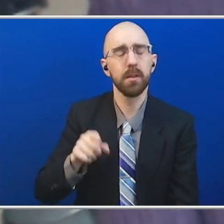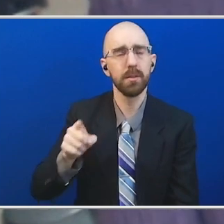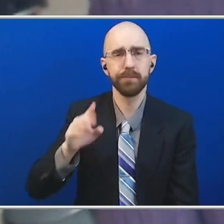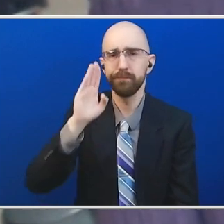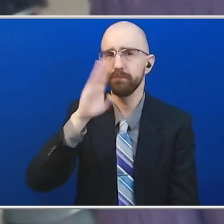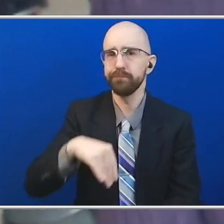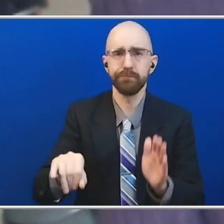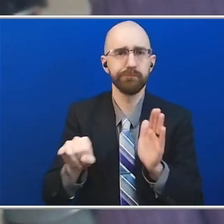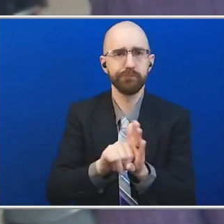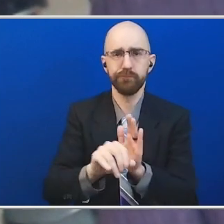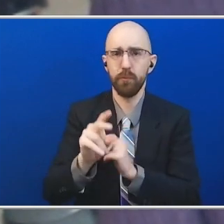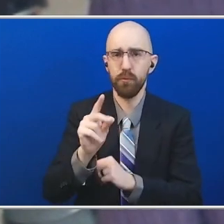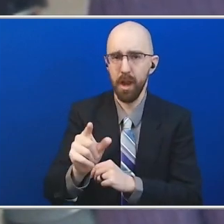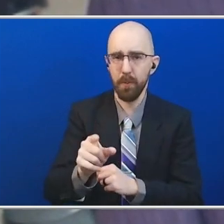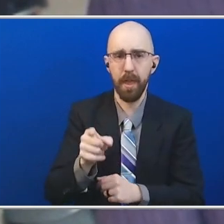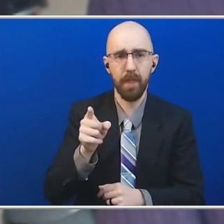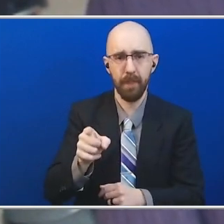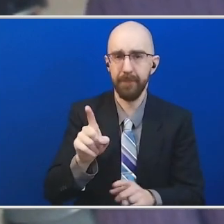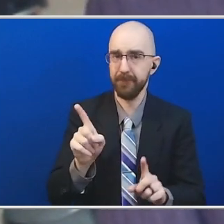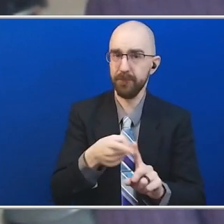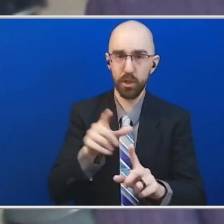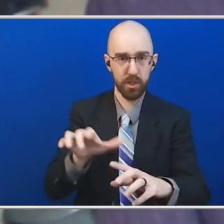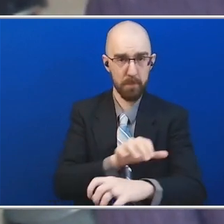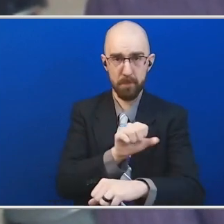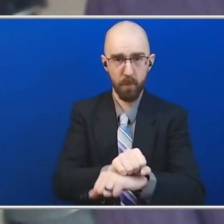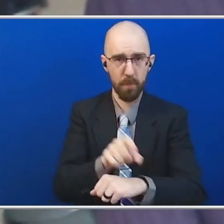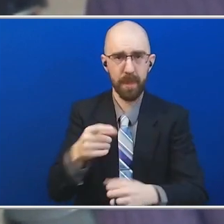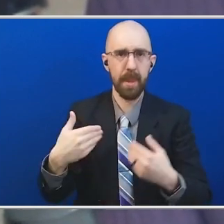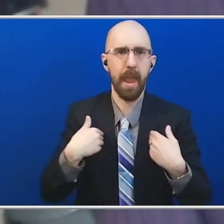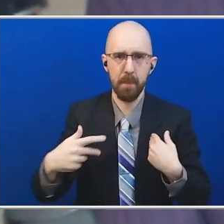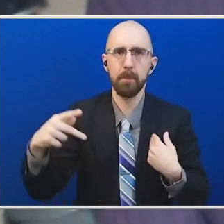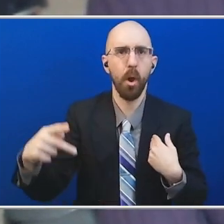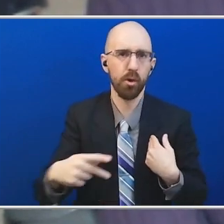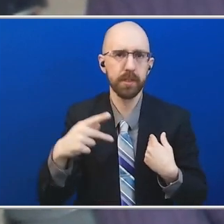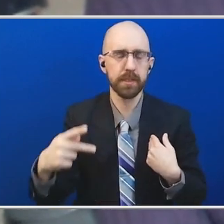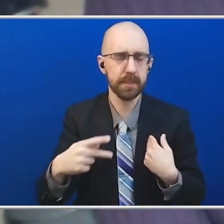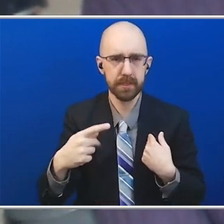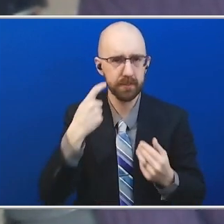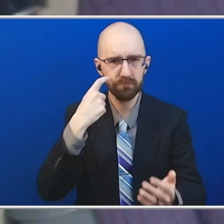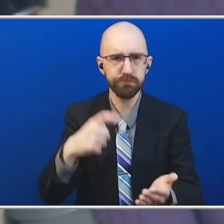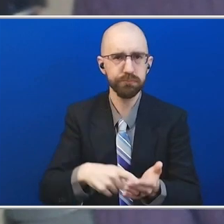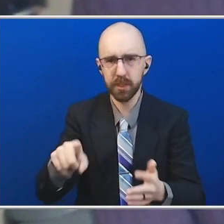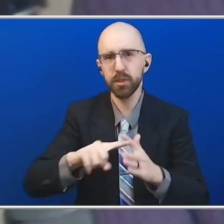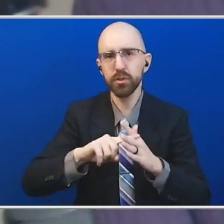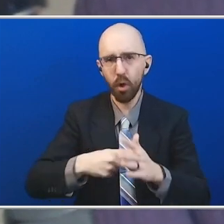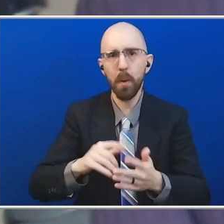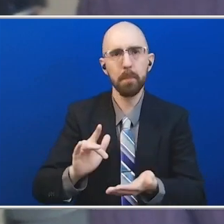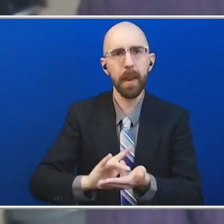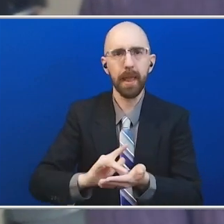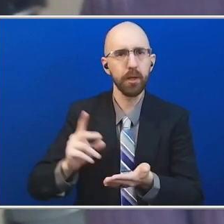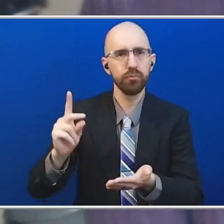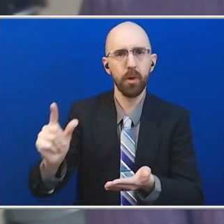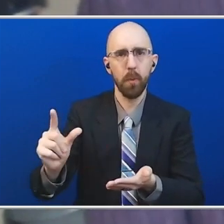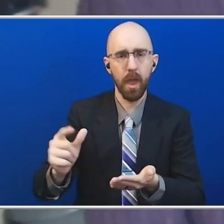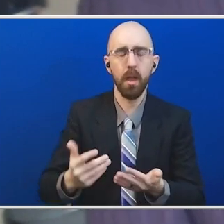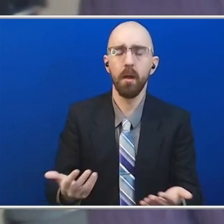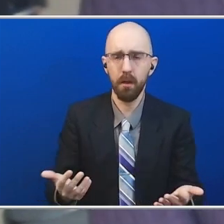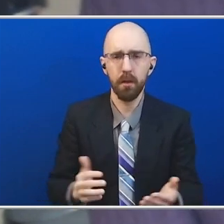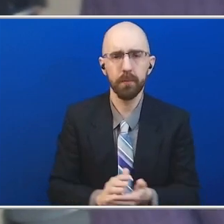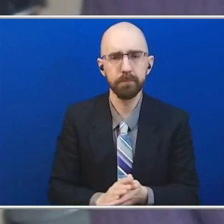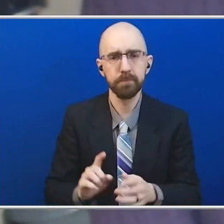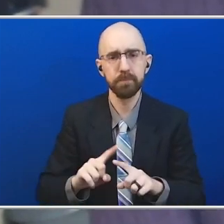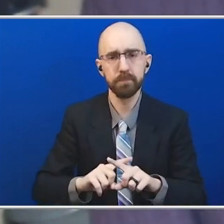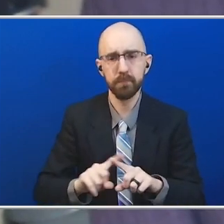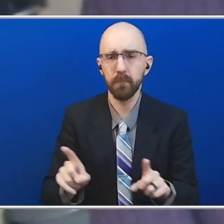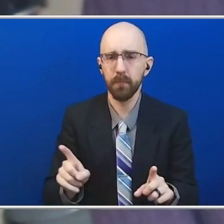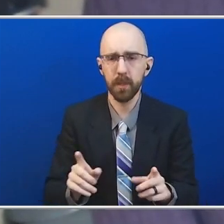away at that first appointment that he had Parkinson's, and he started him on medication right away. But